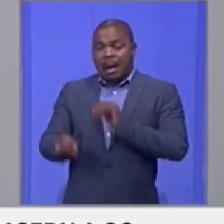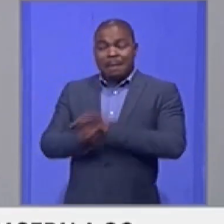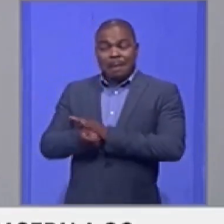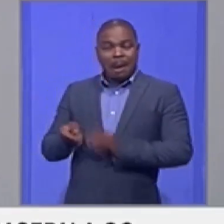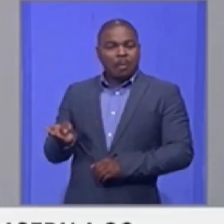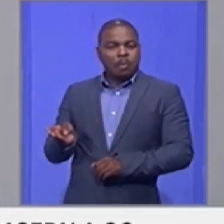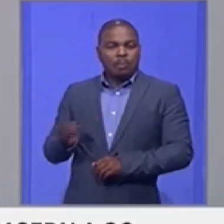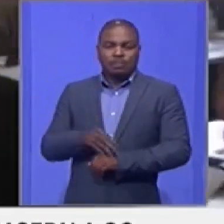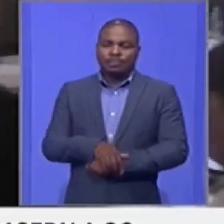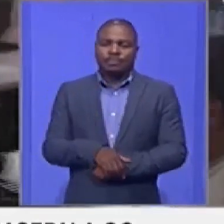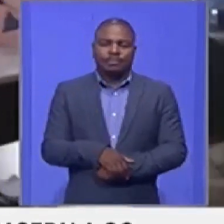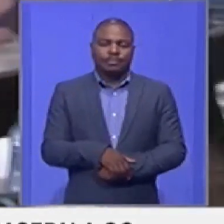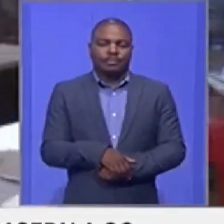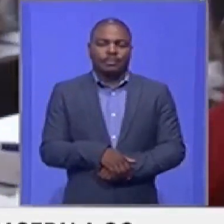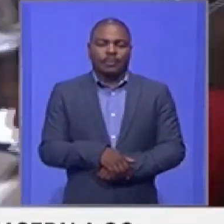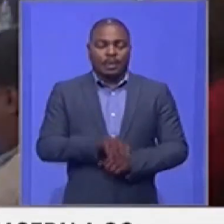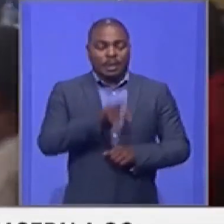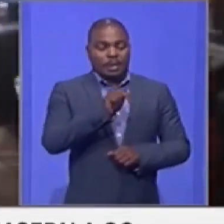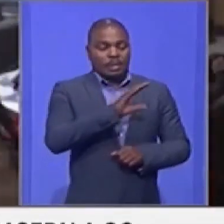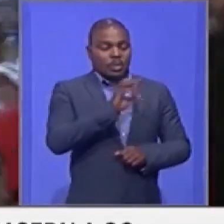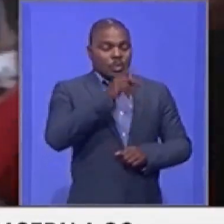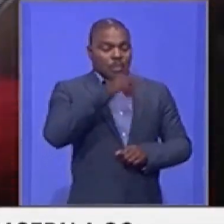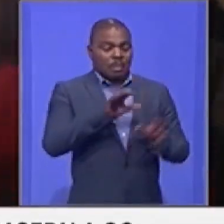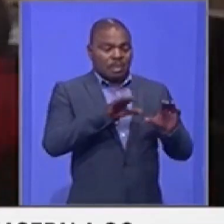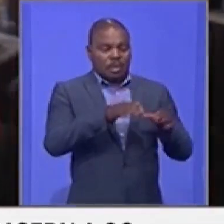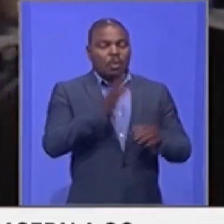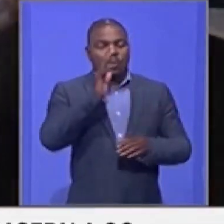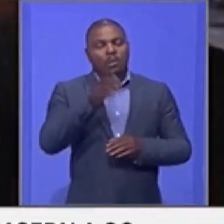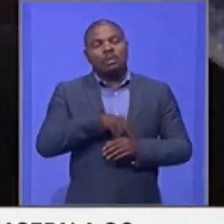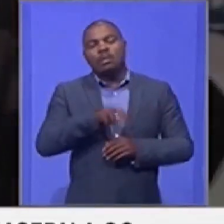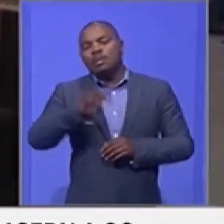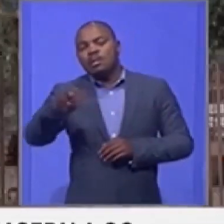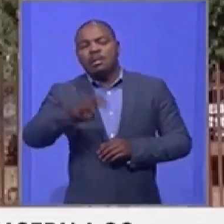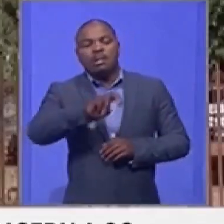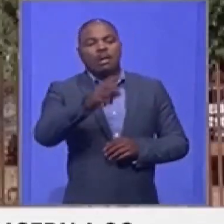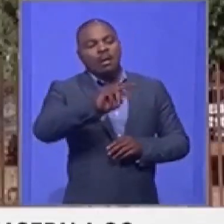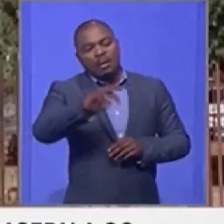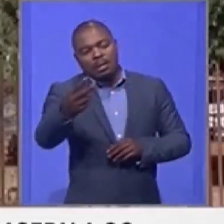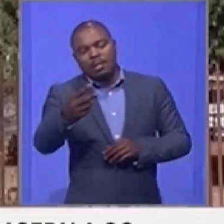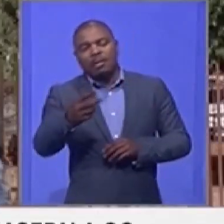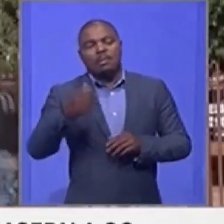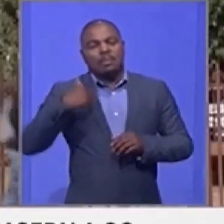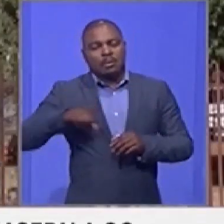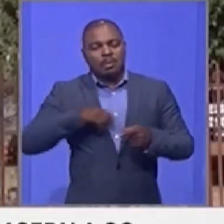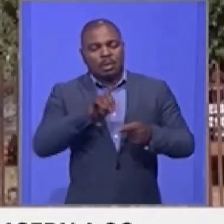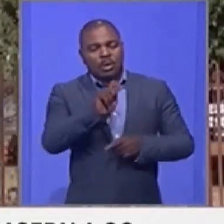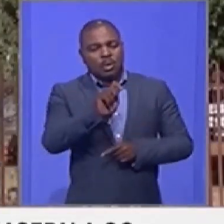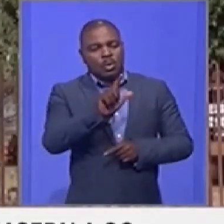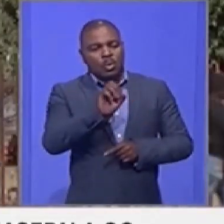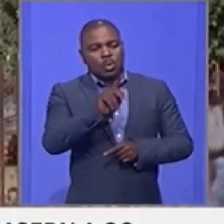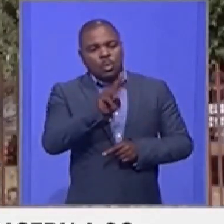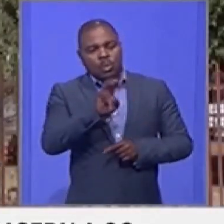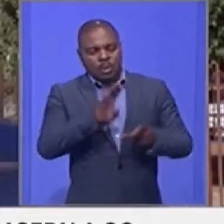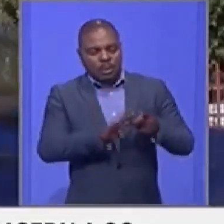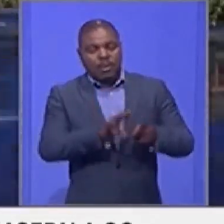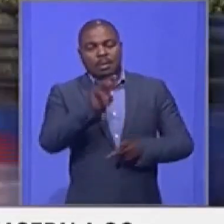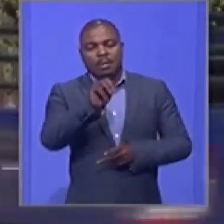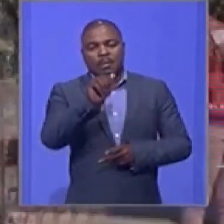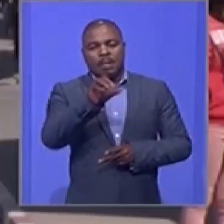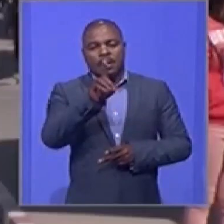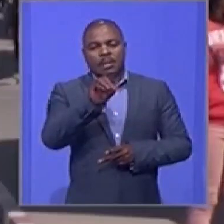this municipality. Maloko a NCOP ba solofetse go etela dimasepala tsa selegae e leng Tlokwe le Madibeng. Zebulon